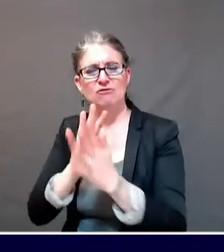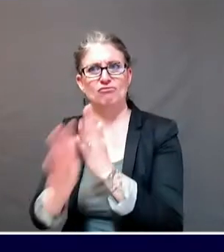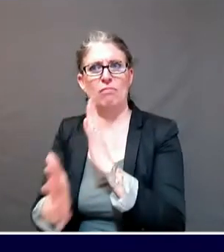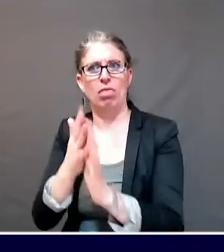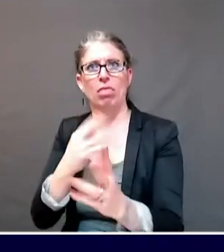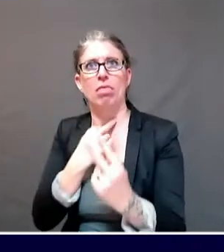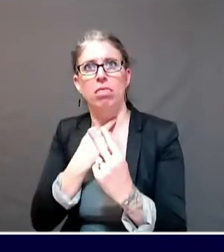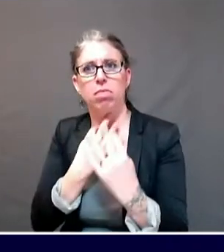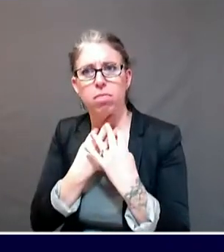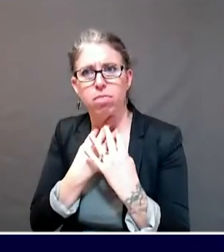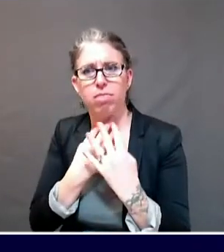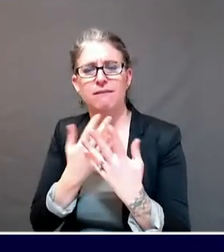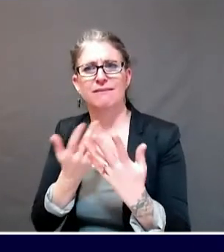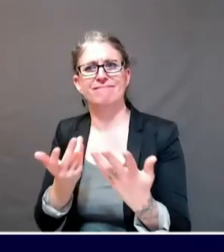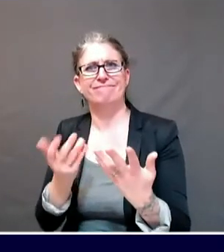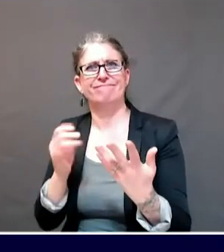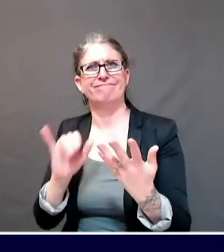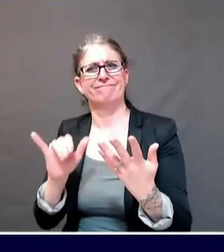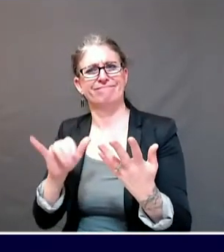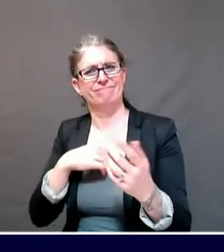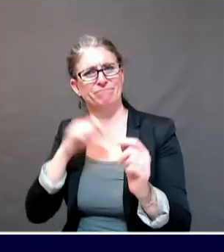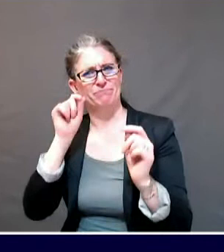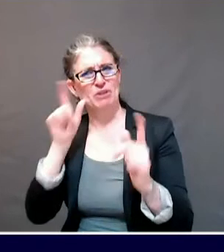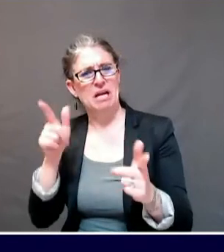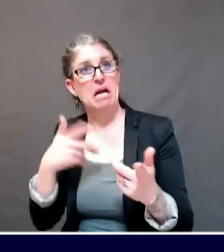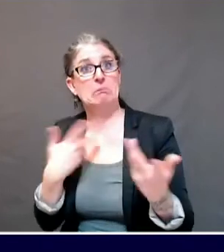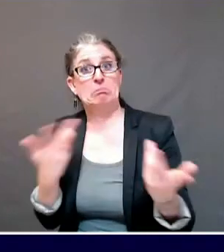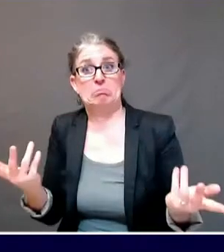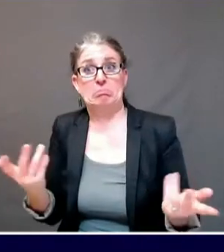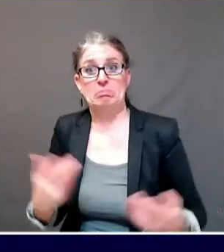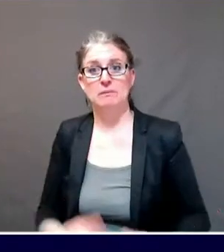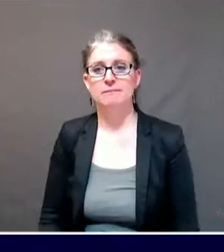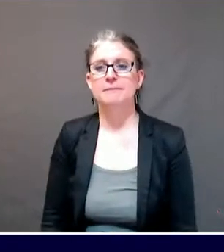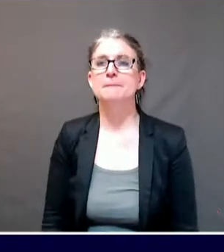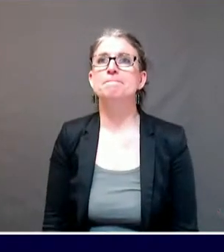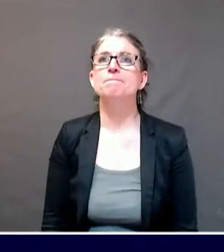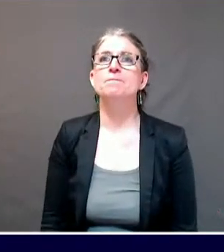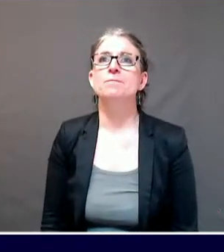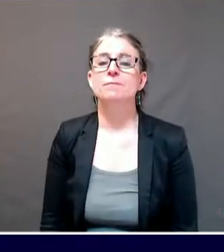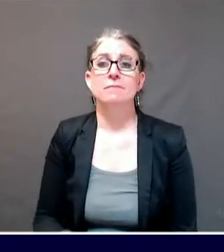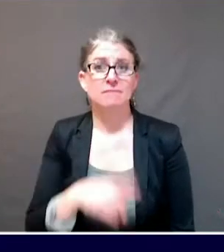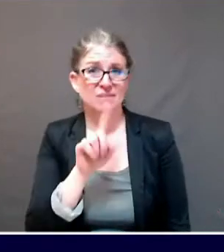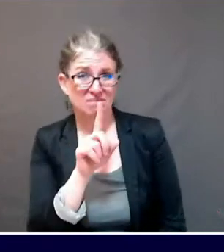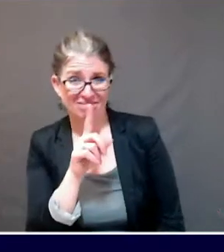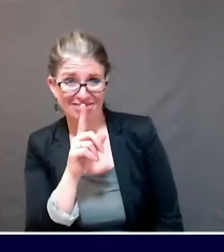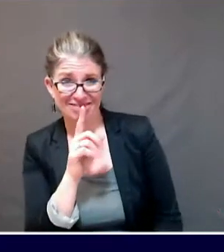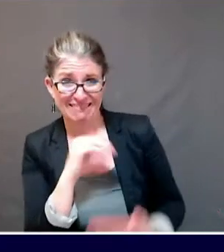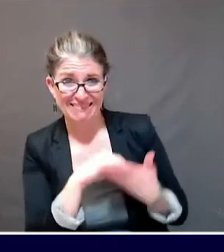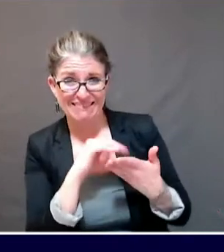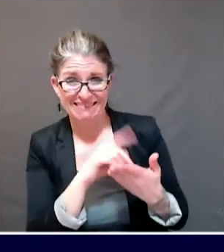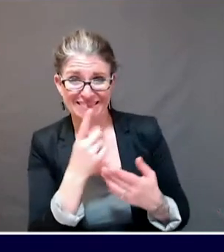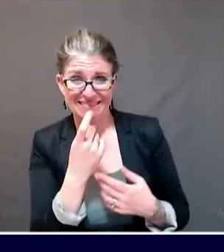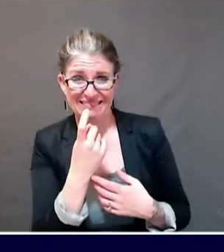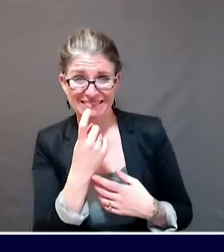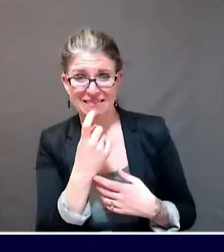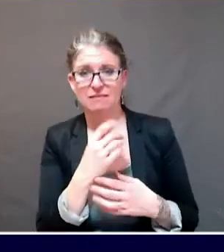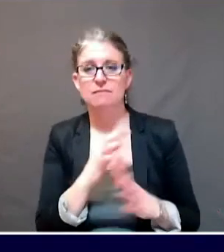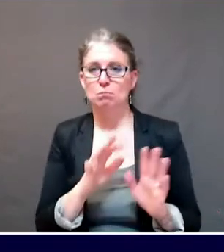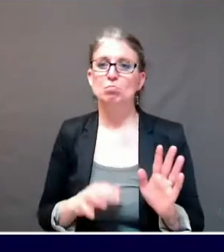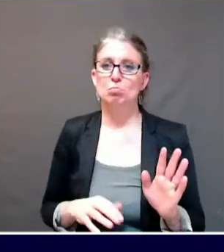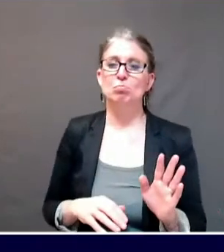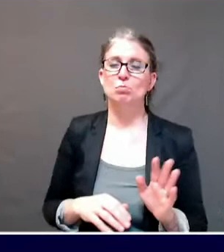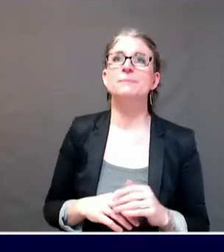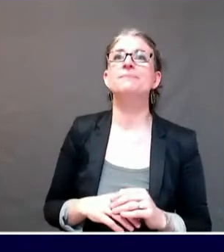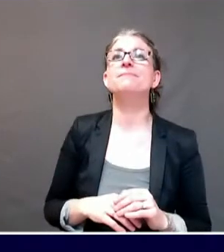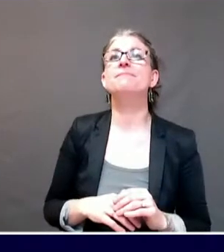And just one last question, if I may. We've talked a lot about the issue of vaccines in prisons and jails. And I know that